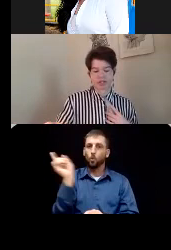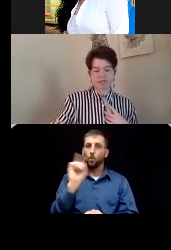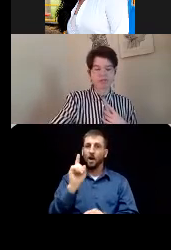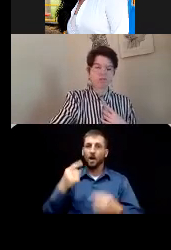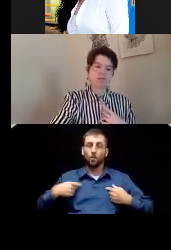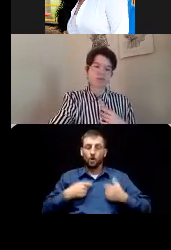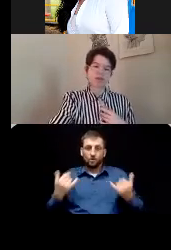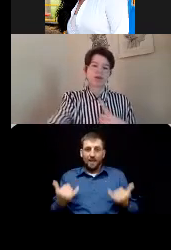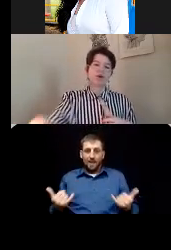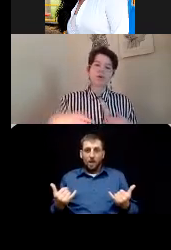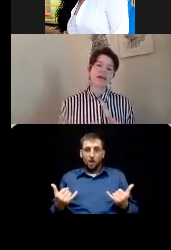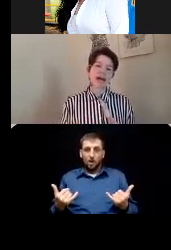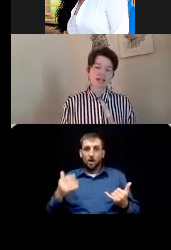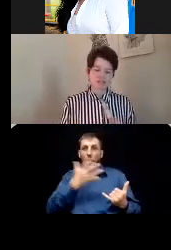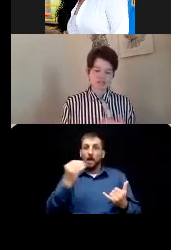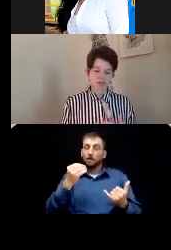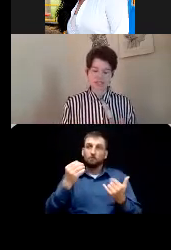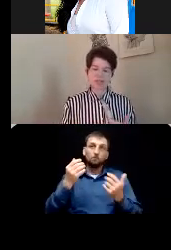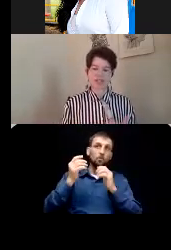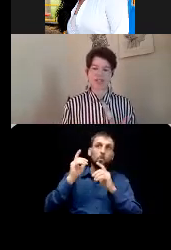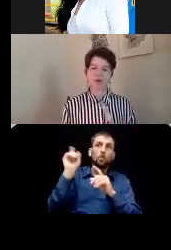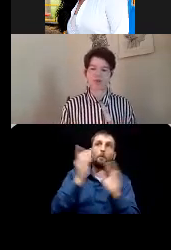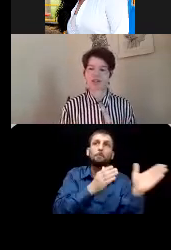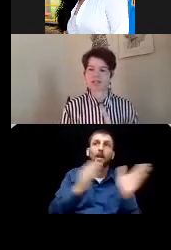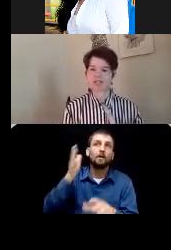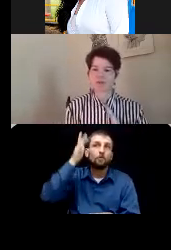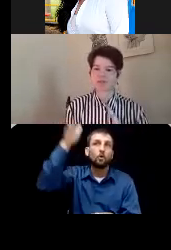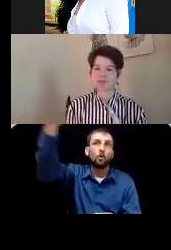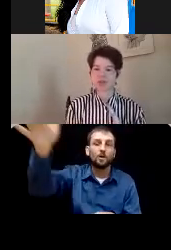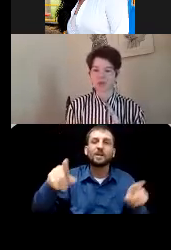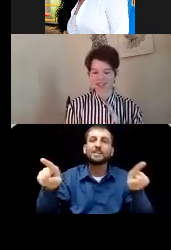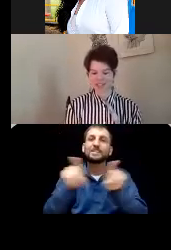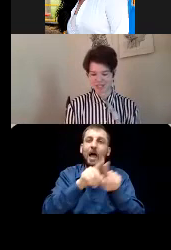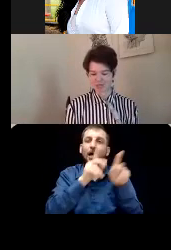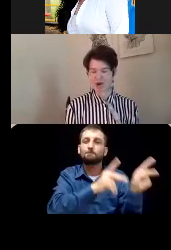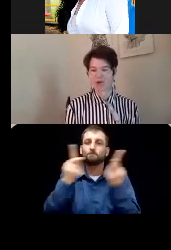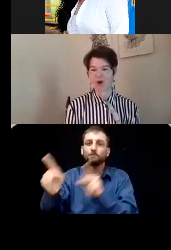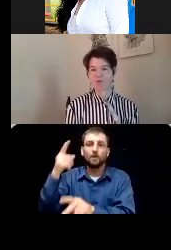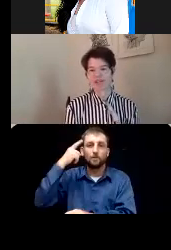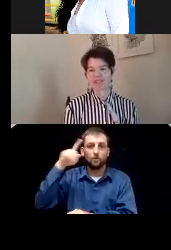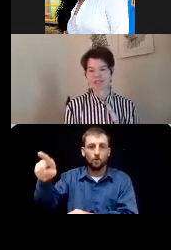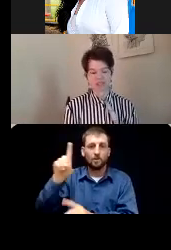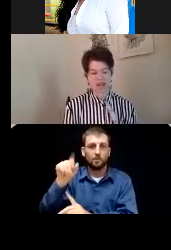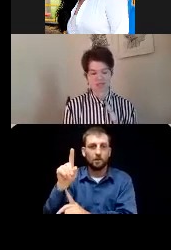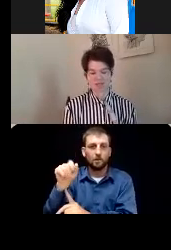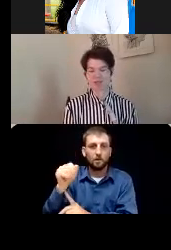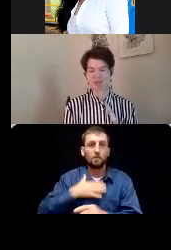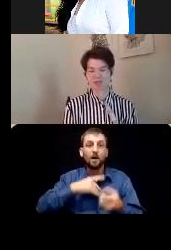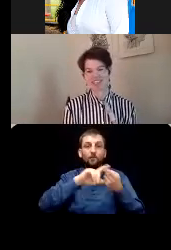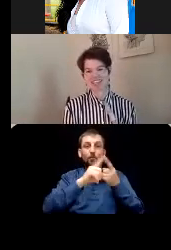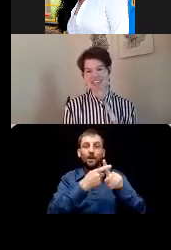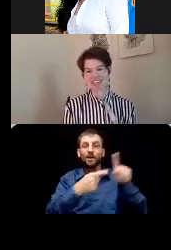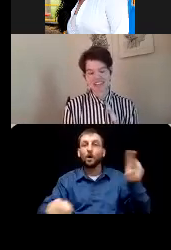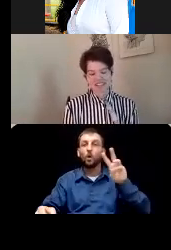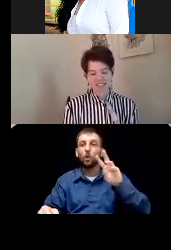community. When asked what disability culture is, my friend Will Watkins from Oklahoma describes it